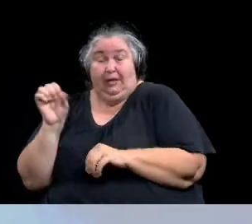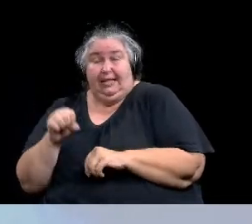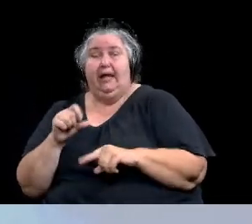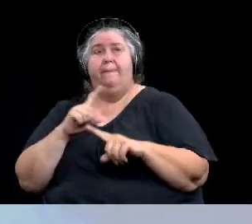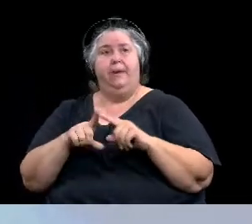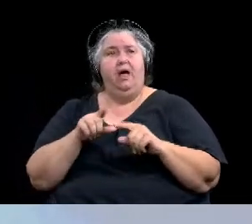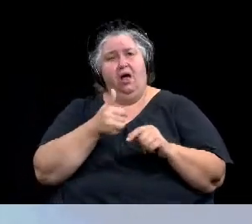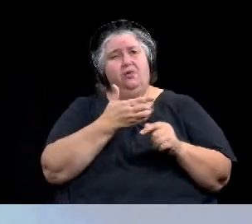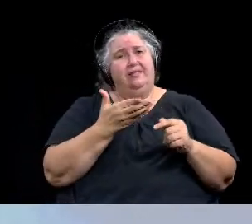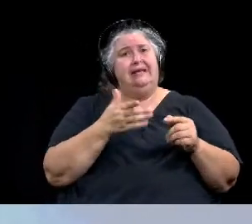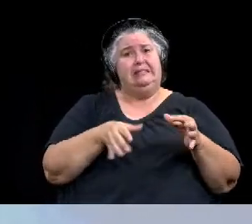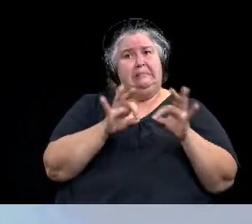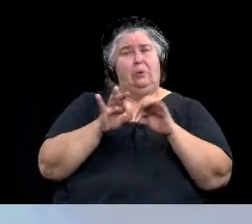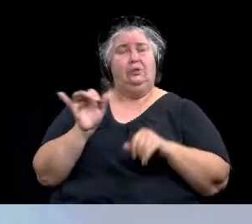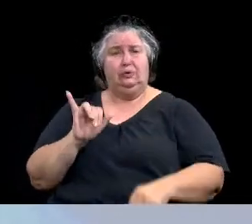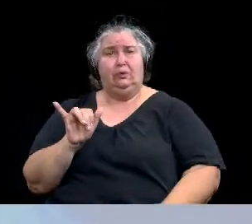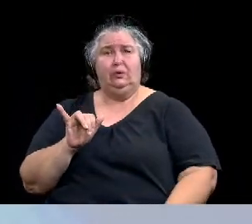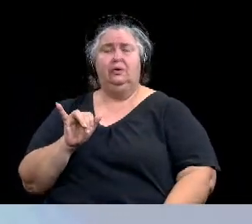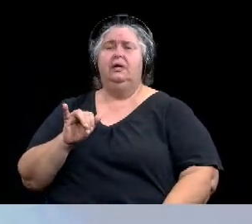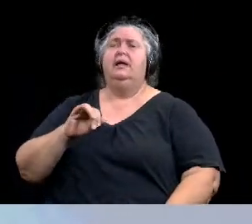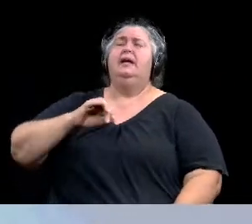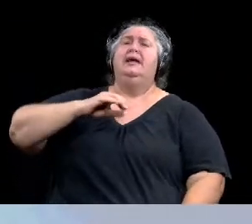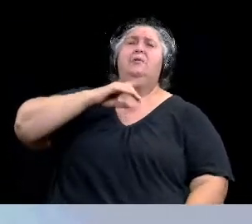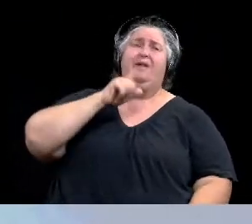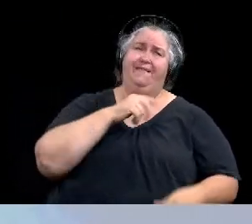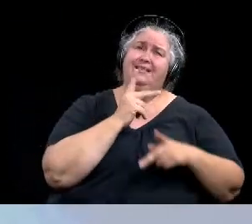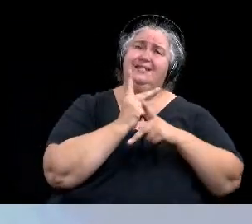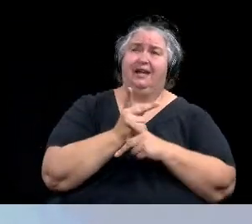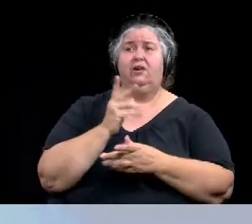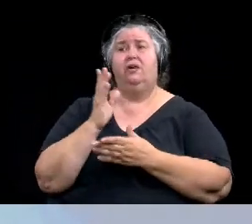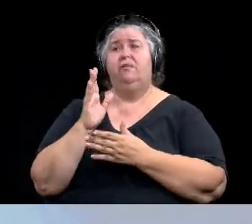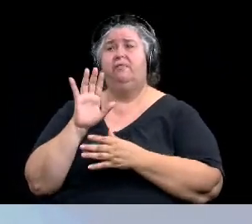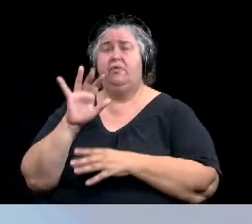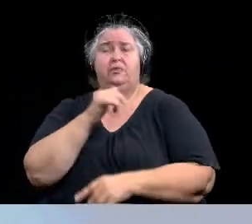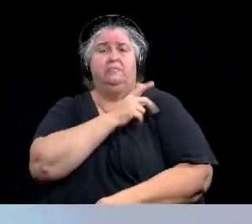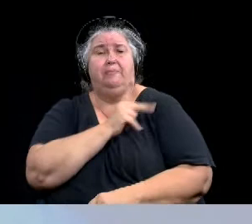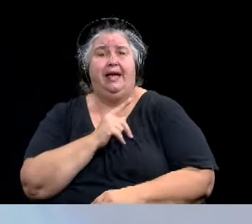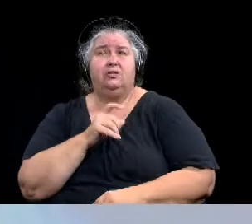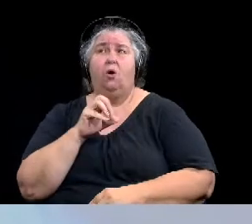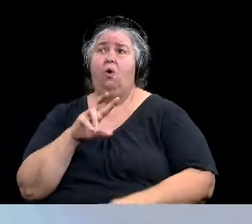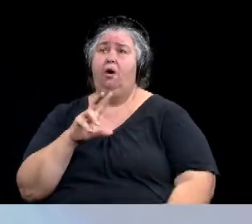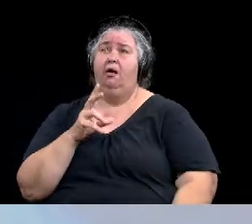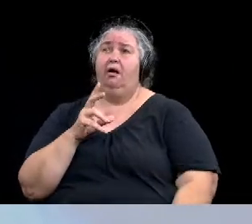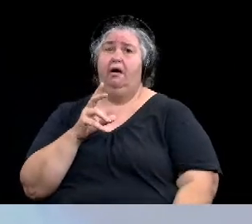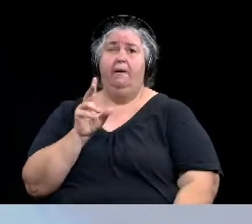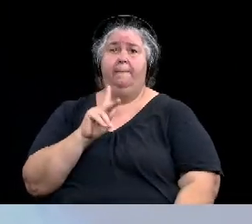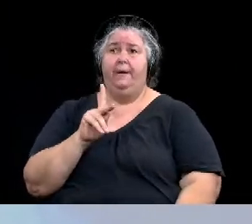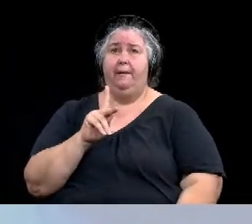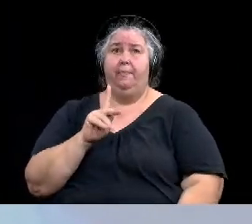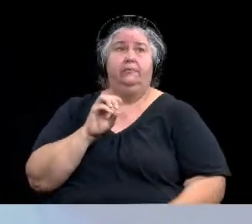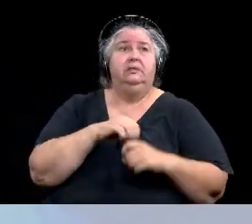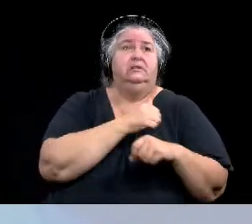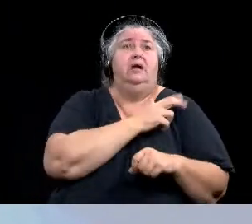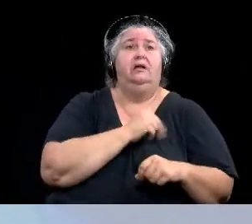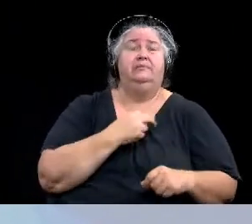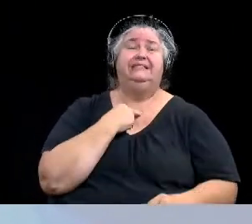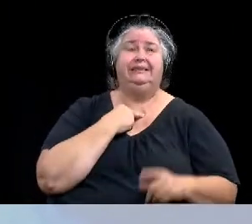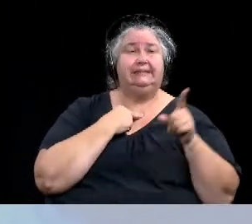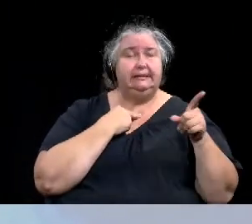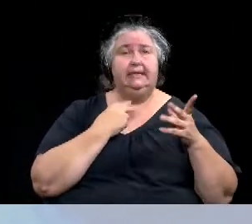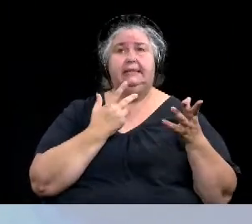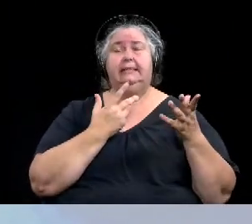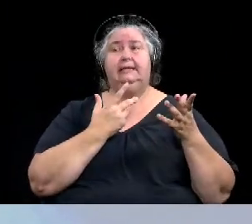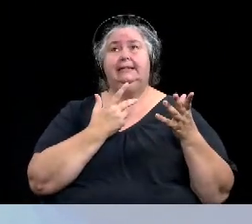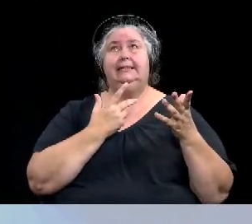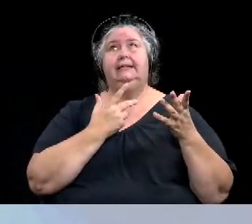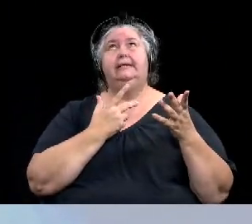and unfortunately, we have to take care of some of those patients or victims of this disease in the hospital. And there is tremendous